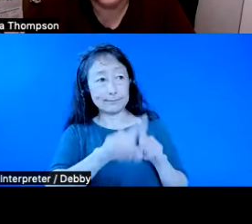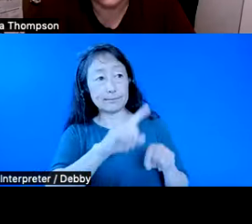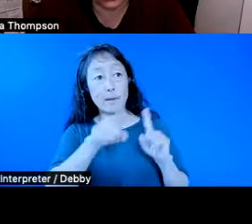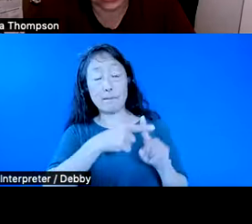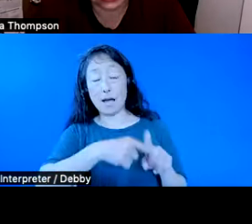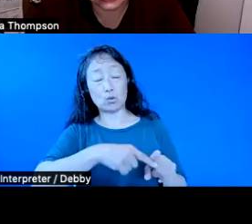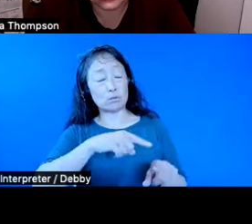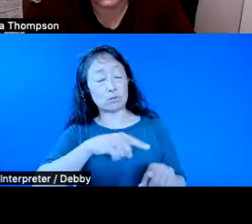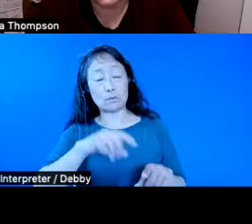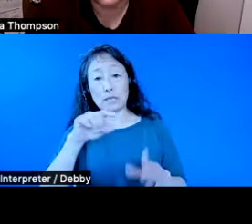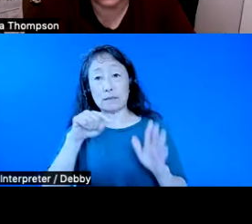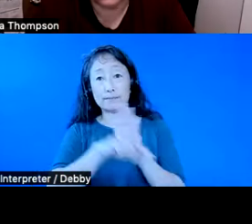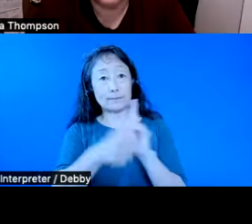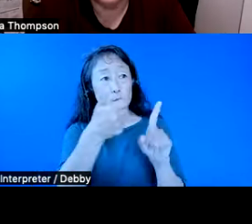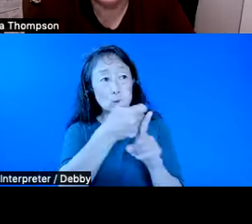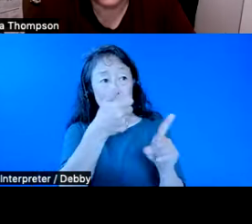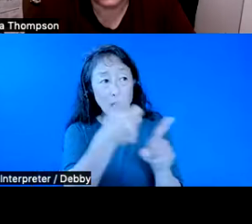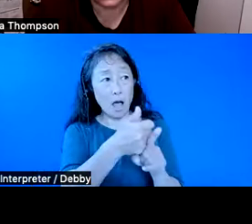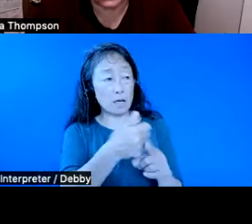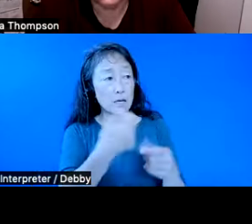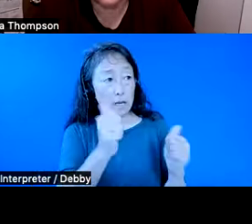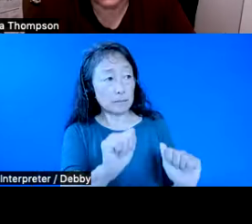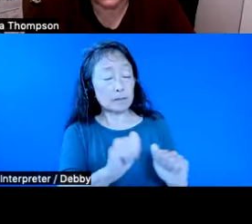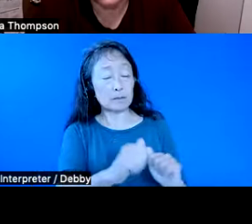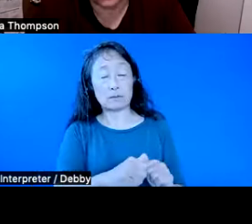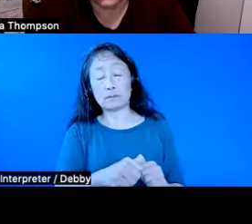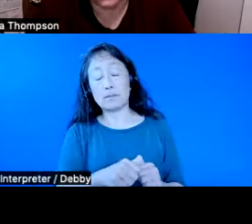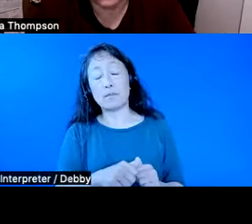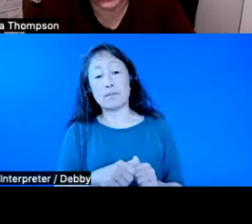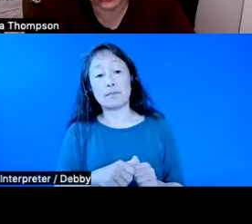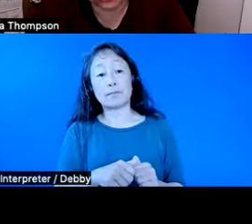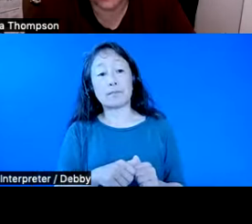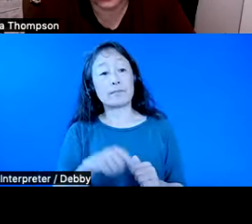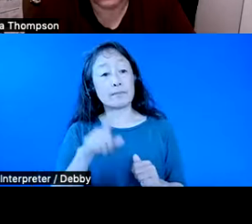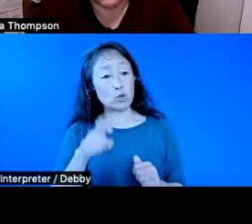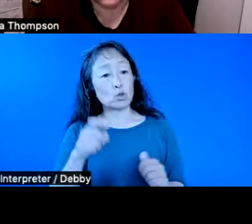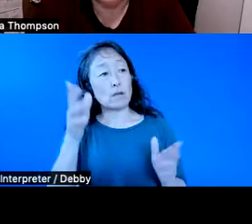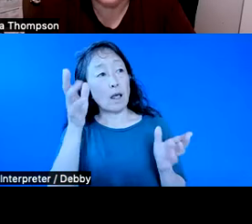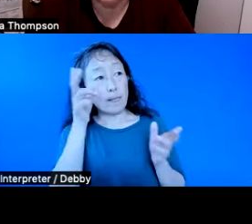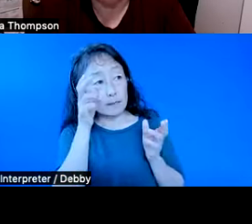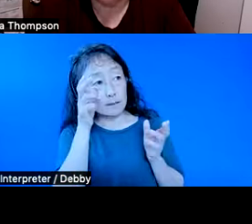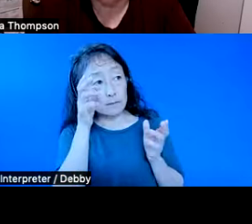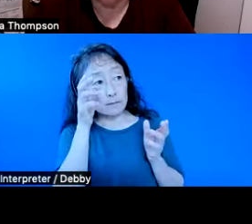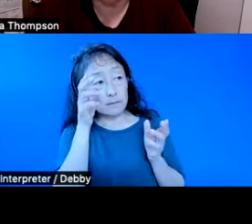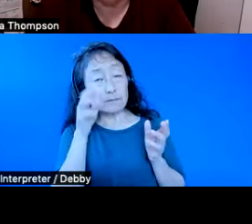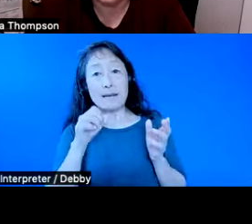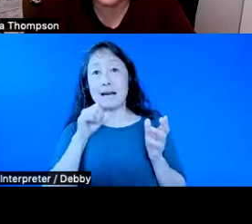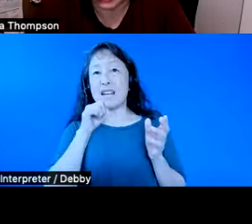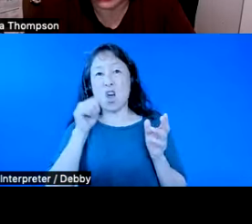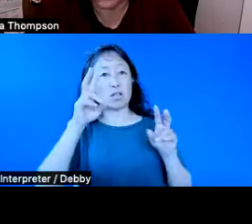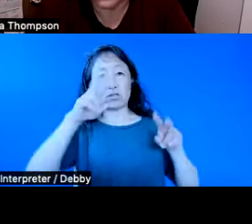They should be listening and to be non-judgmental, and make a referral